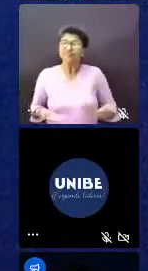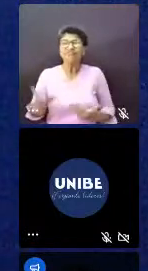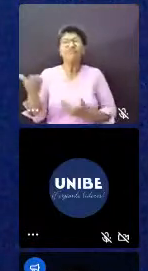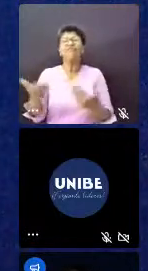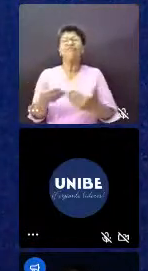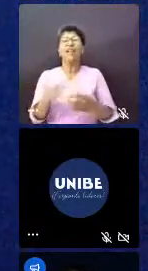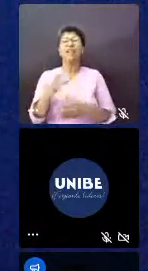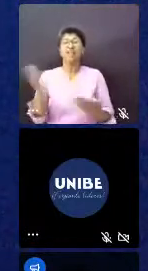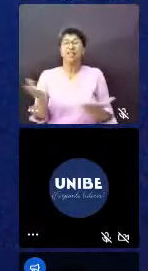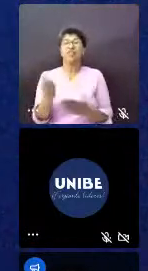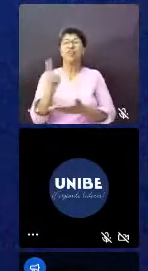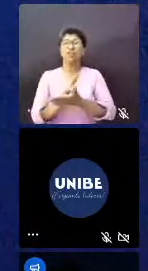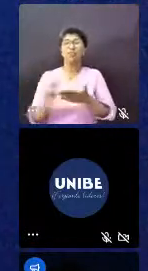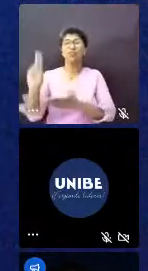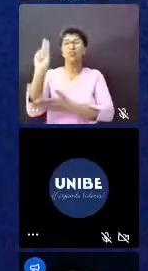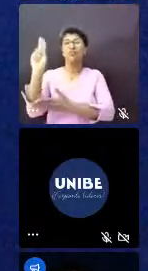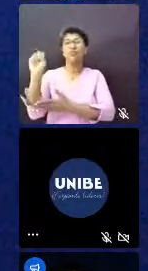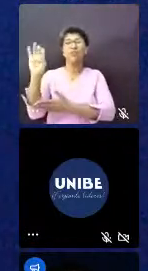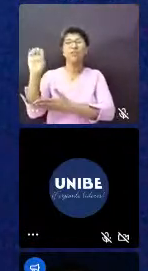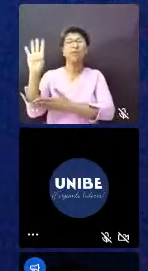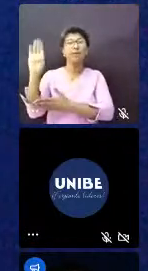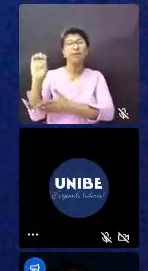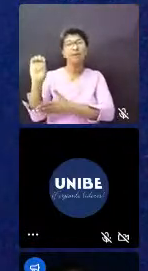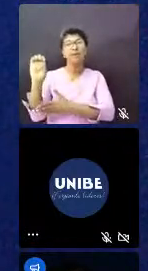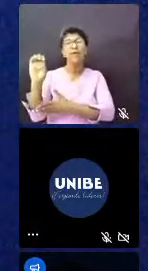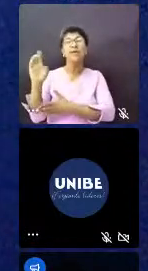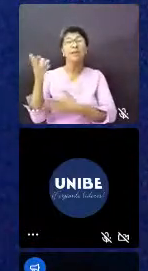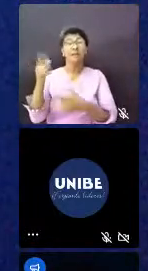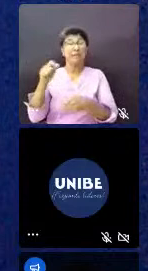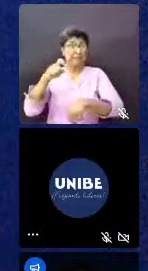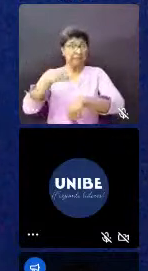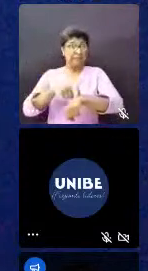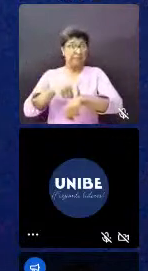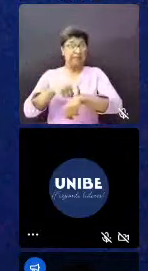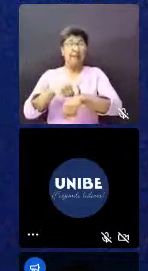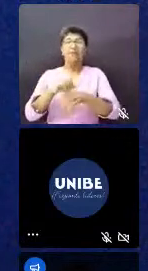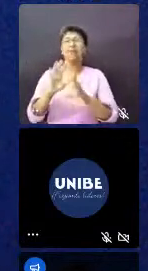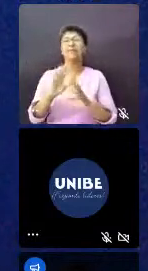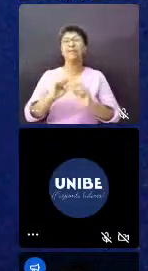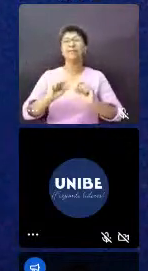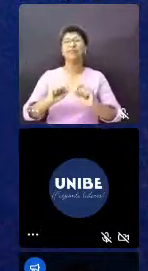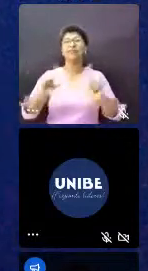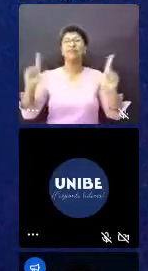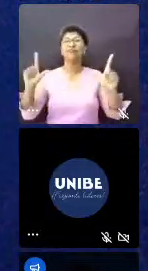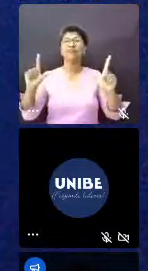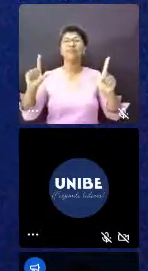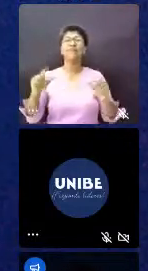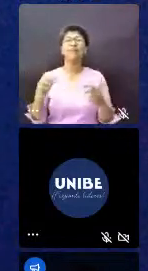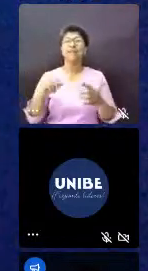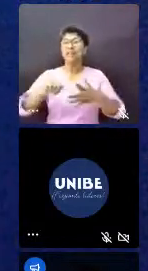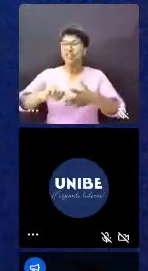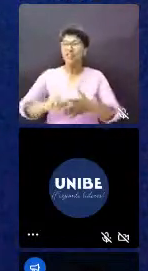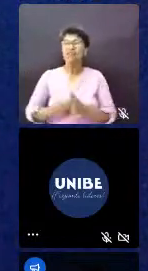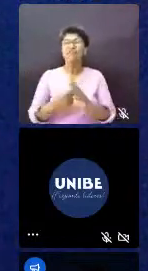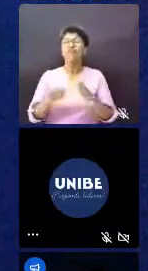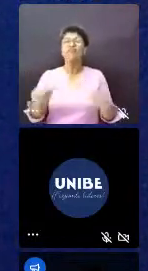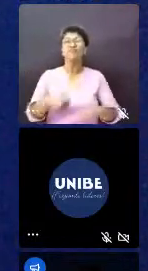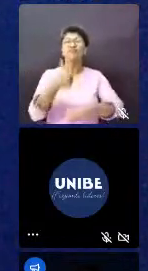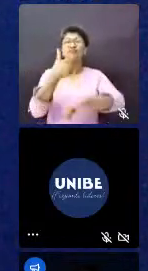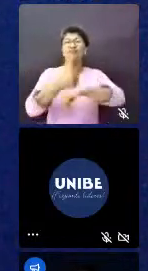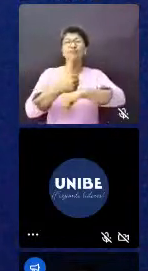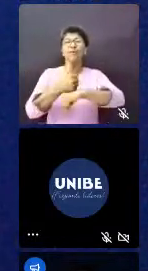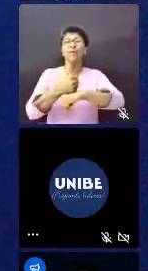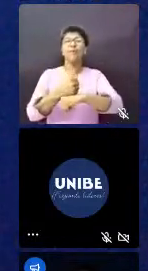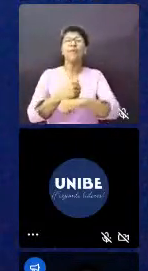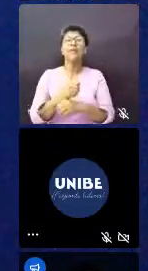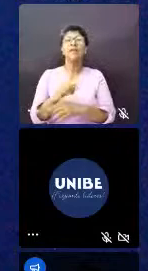UNIBE, and evidently this time is the at-home edition. This is part of the initiatives from the UNESCO